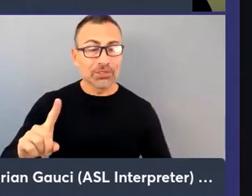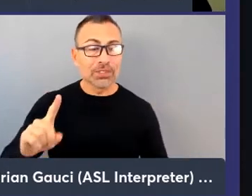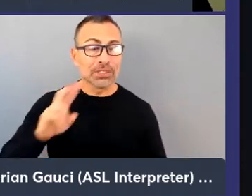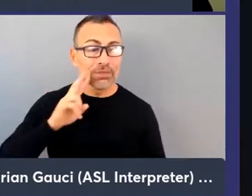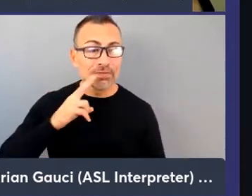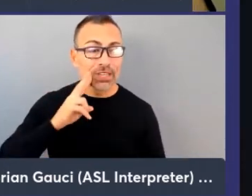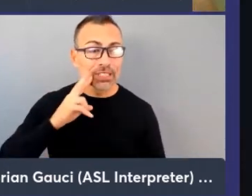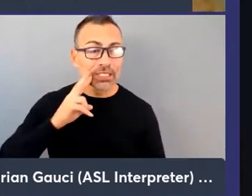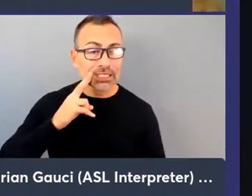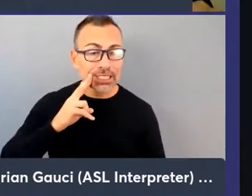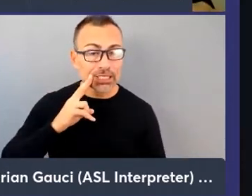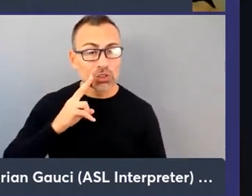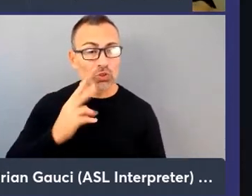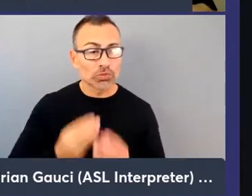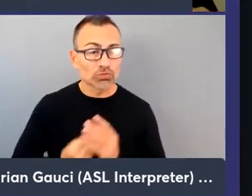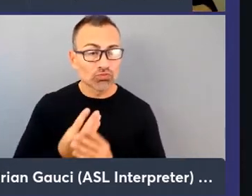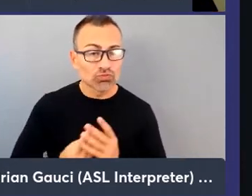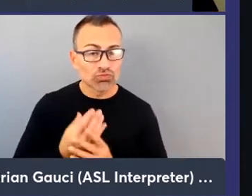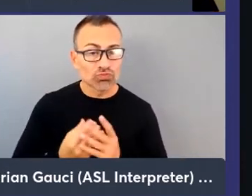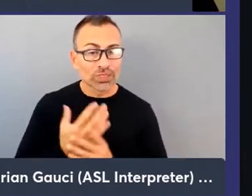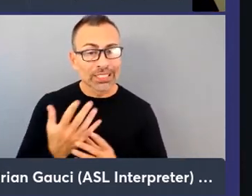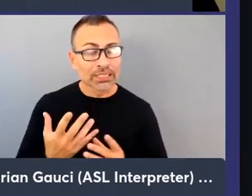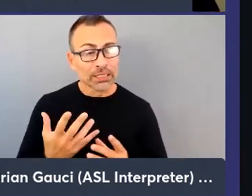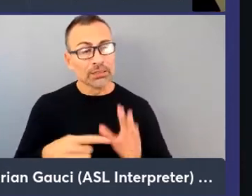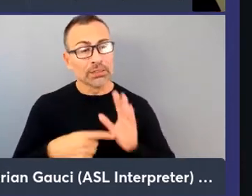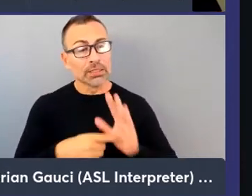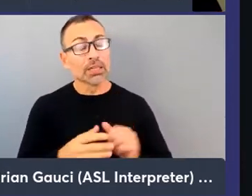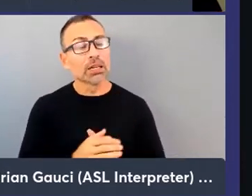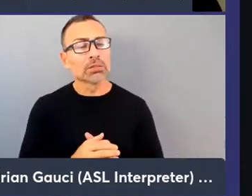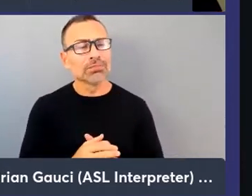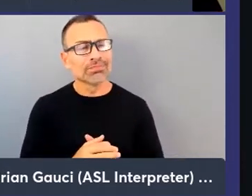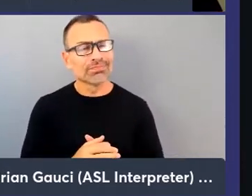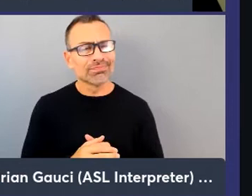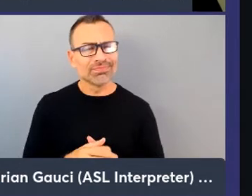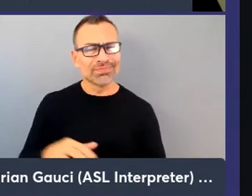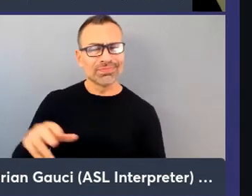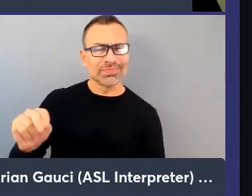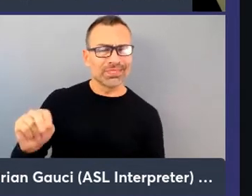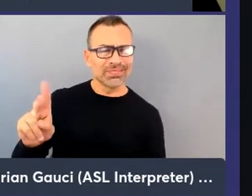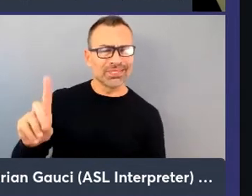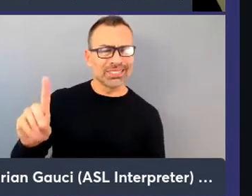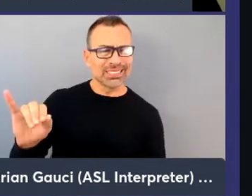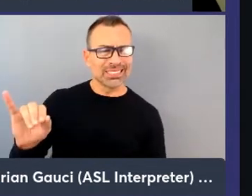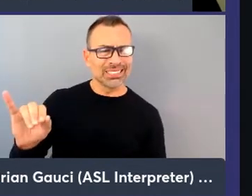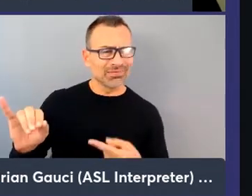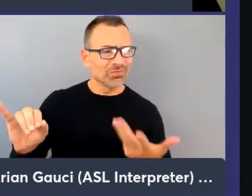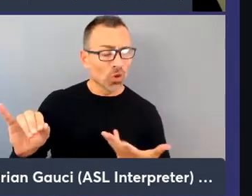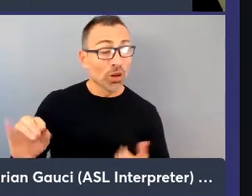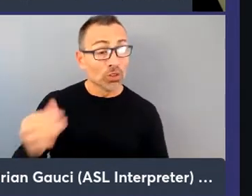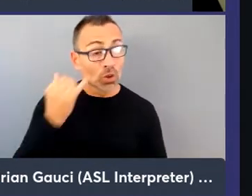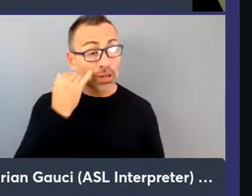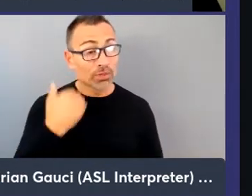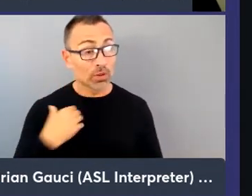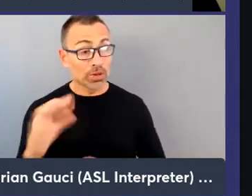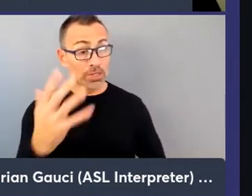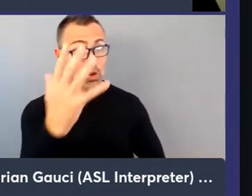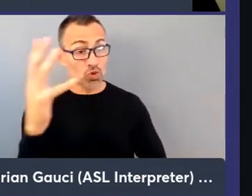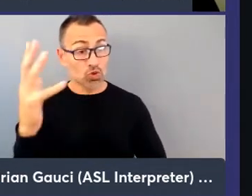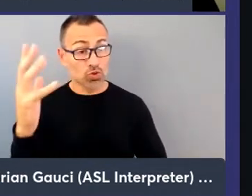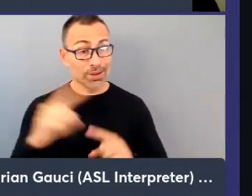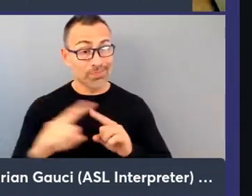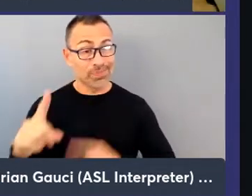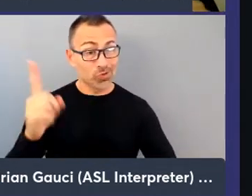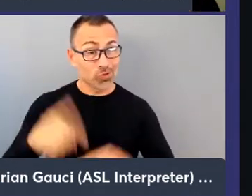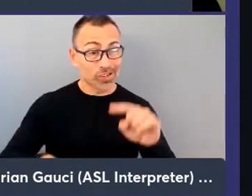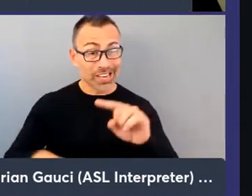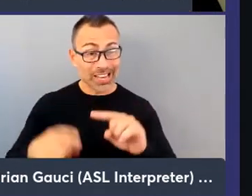shows is if there is a tree and if there is tree is not exist, it will show the difference and it will